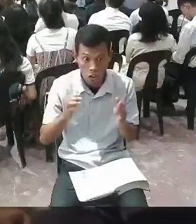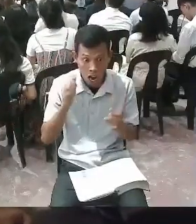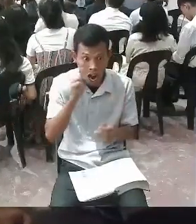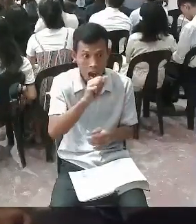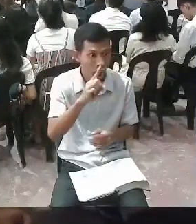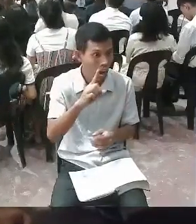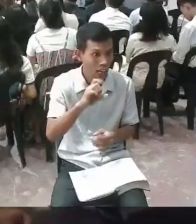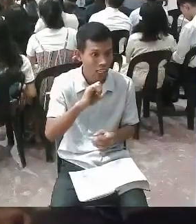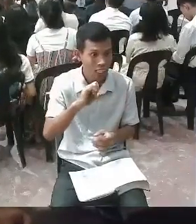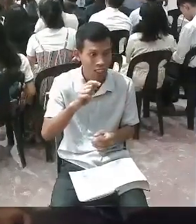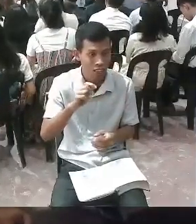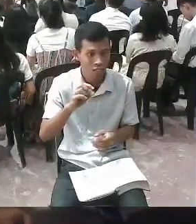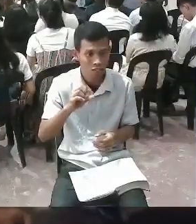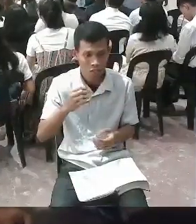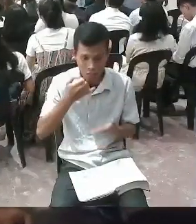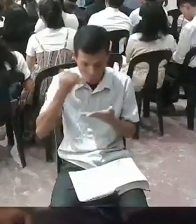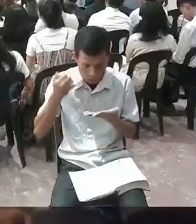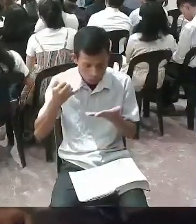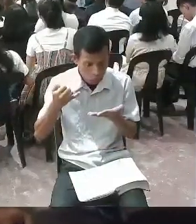poverty,